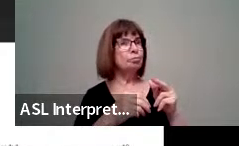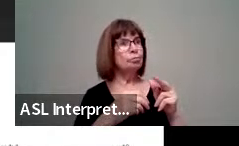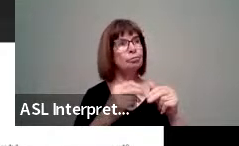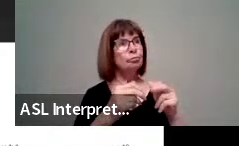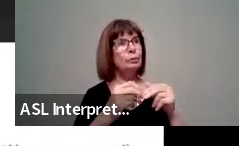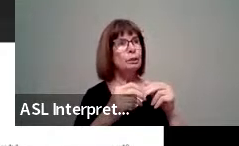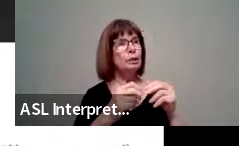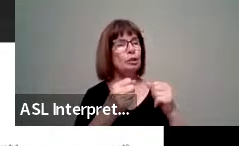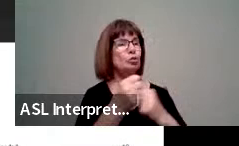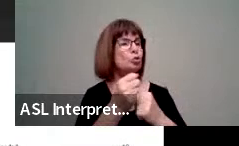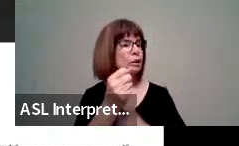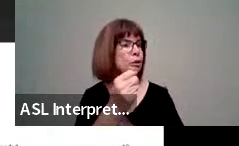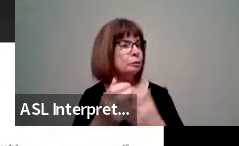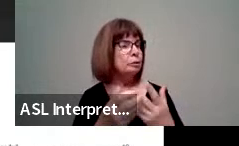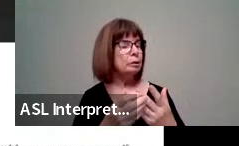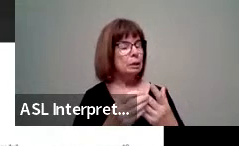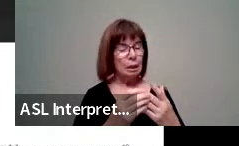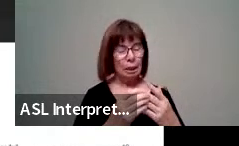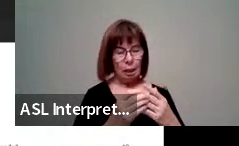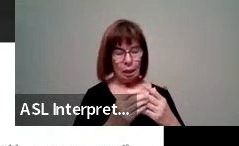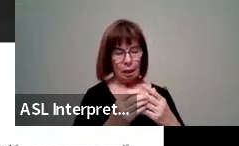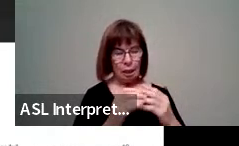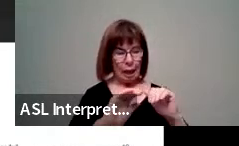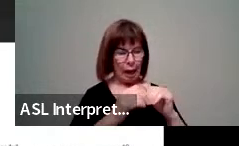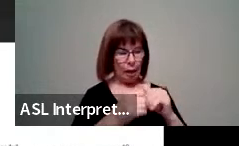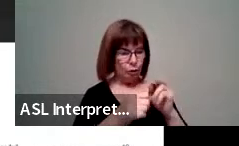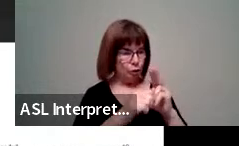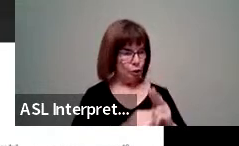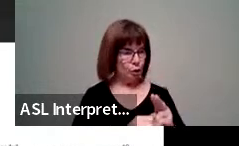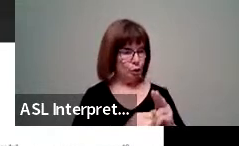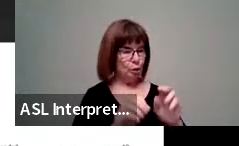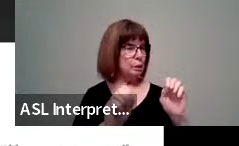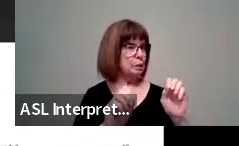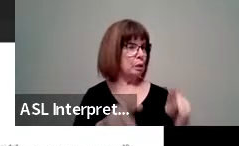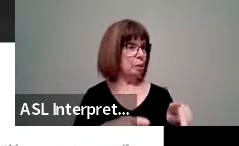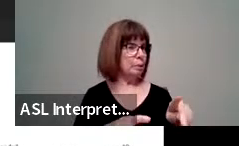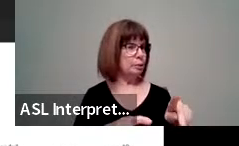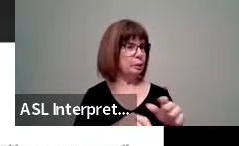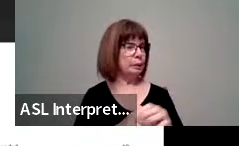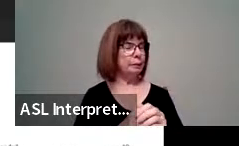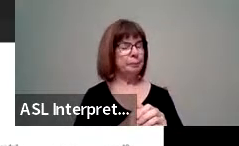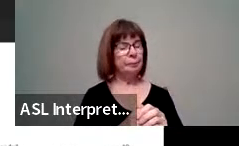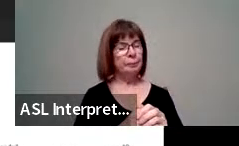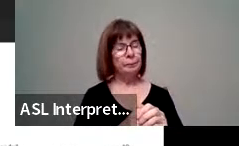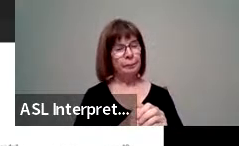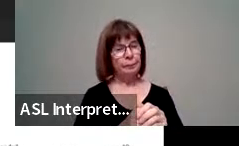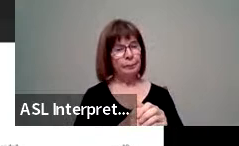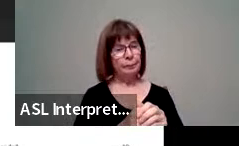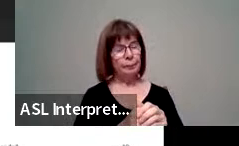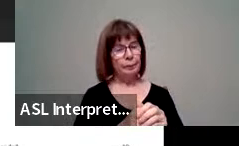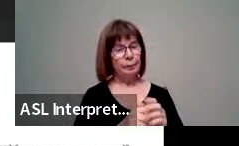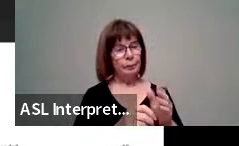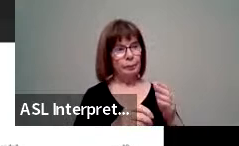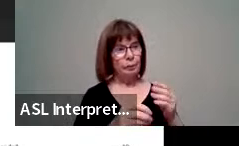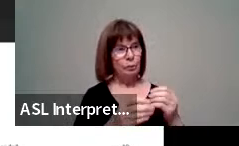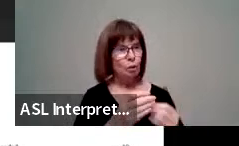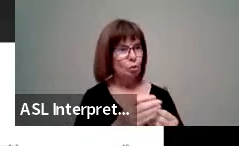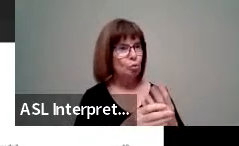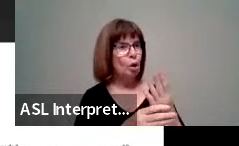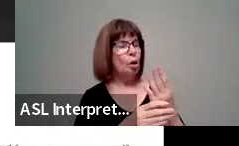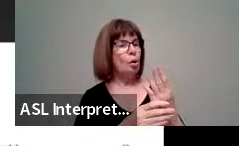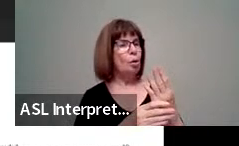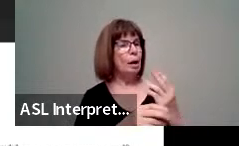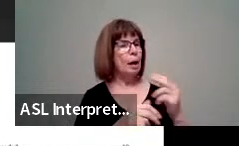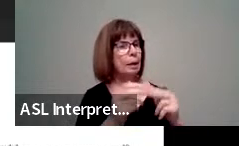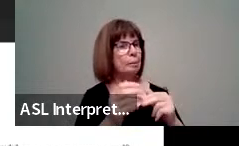looking at how can we use this opportunity to sort of grow and build the infrastructure